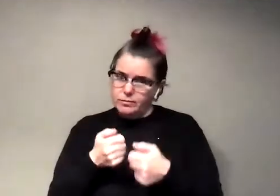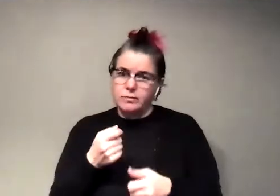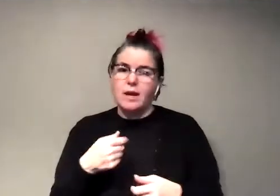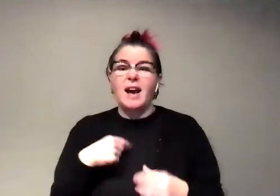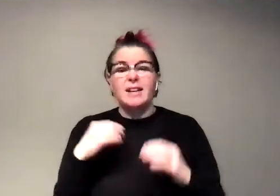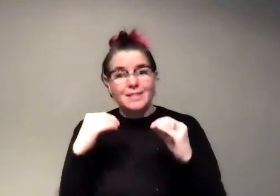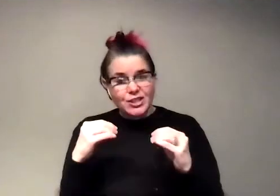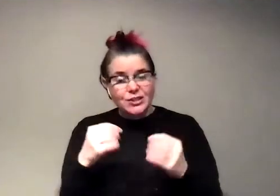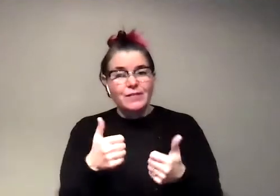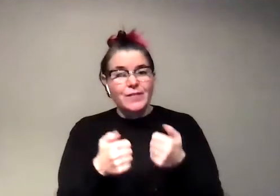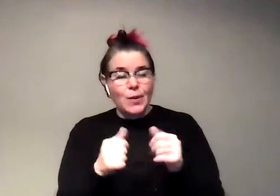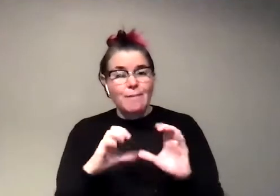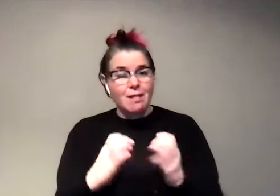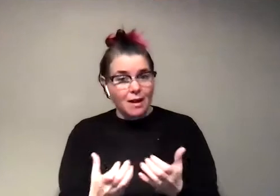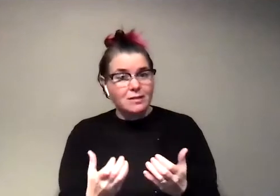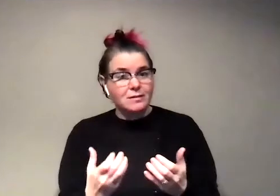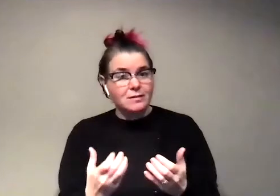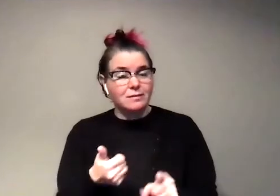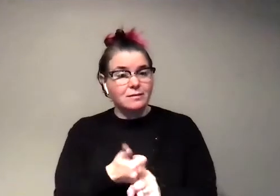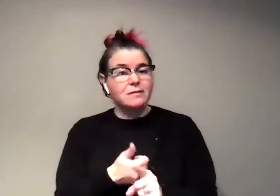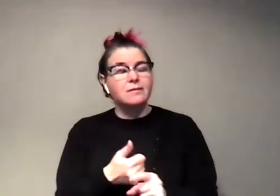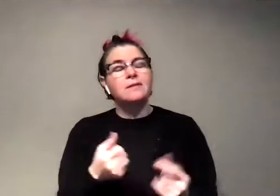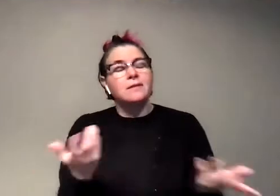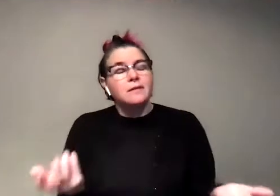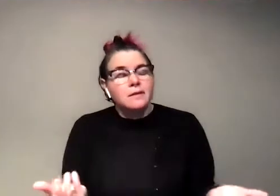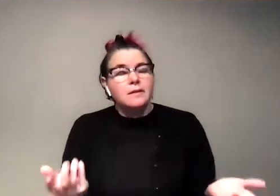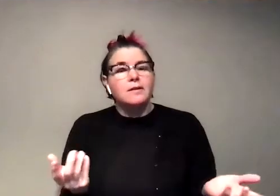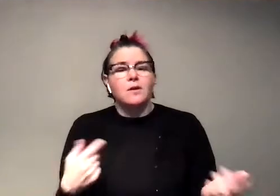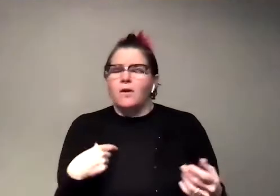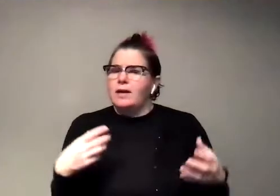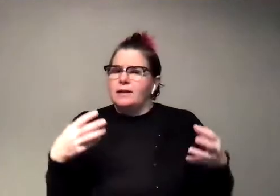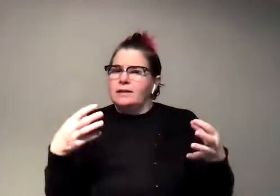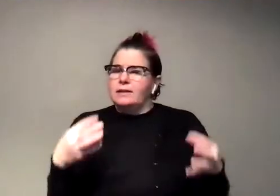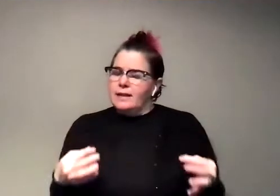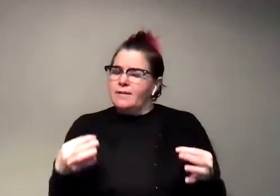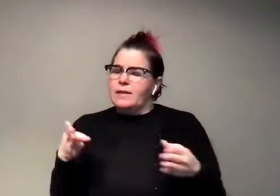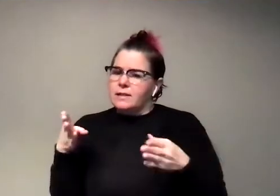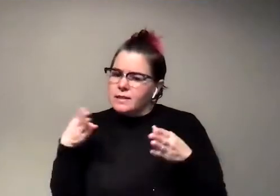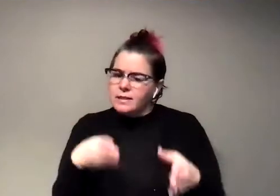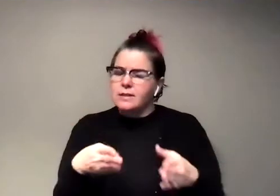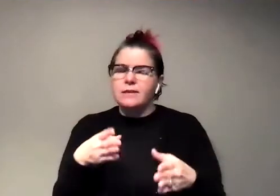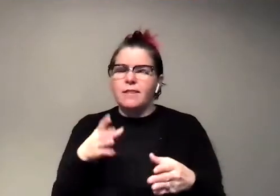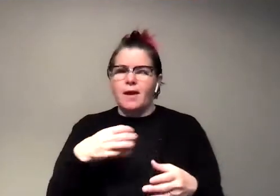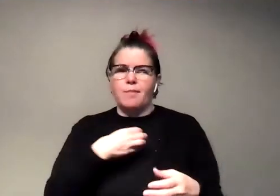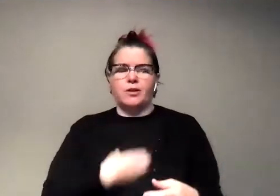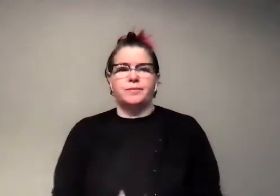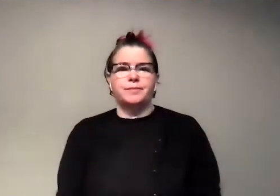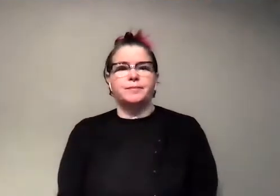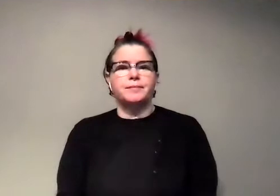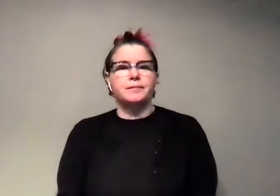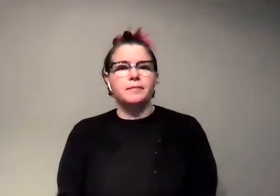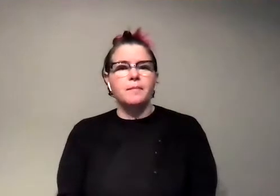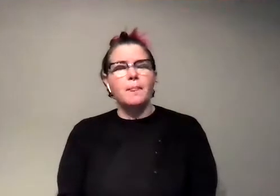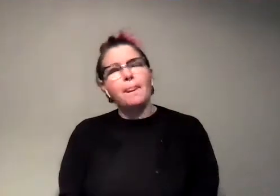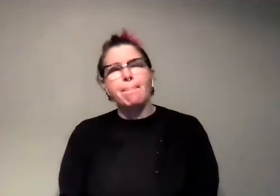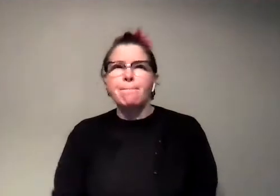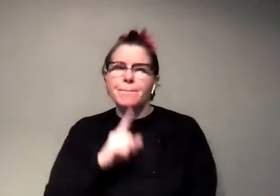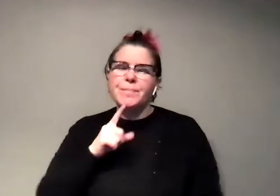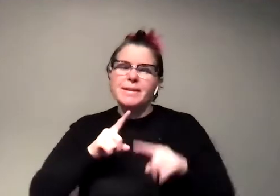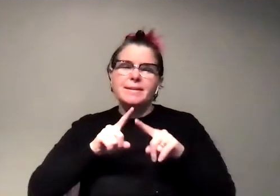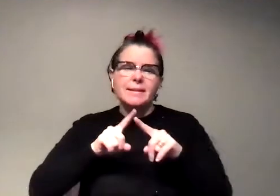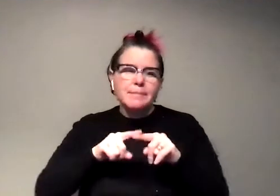game class. So I definitely harness a lot of this. Um, Depending on what you're